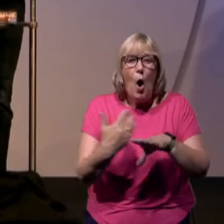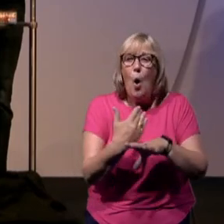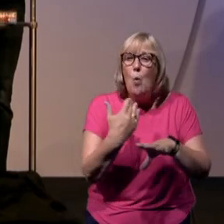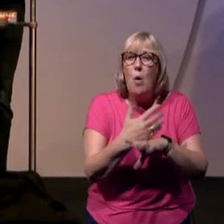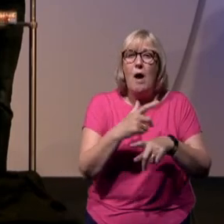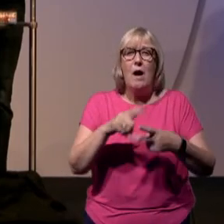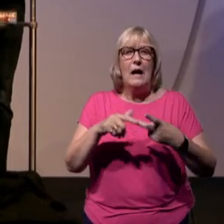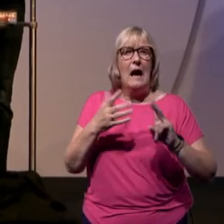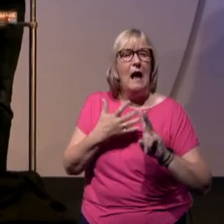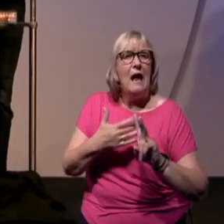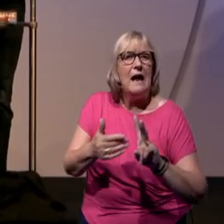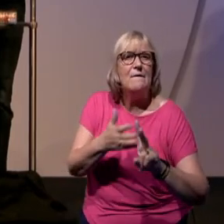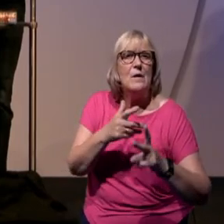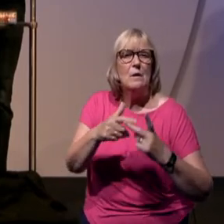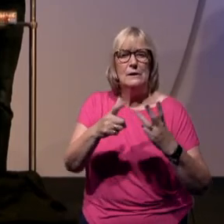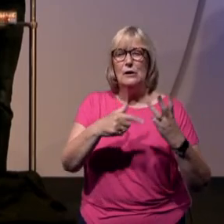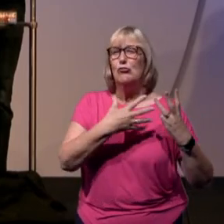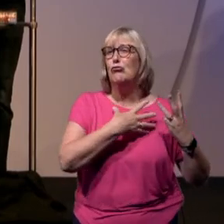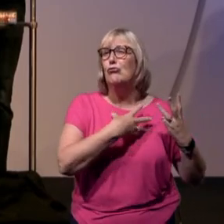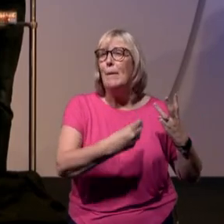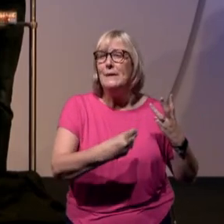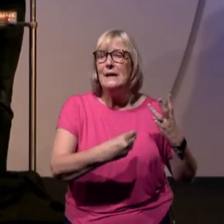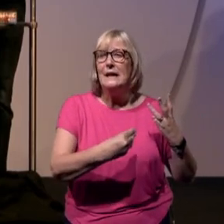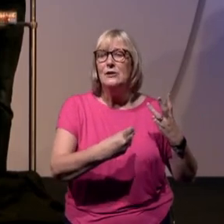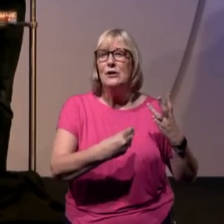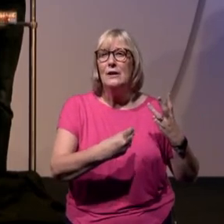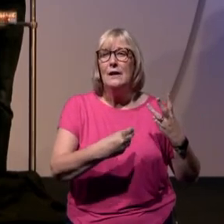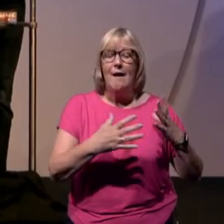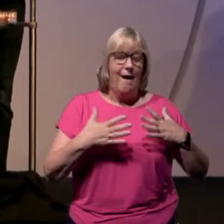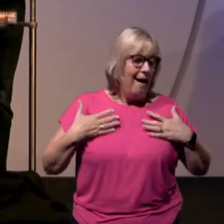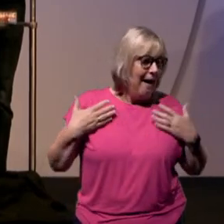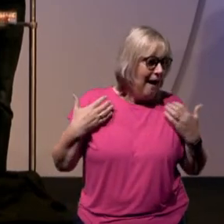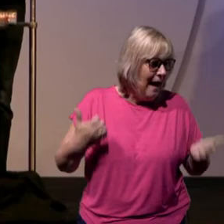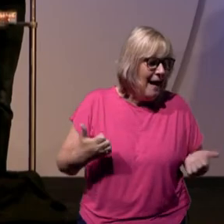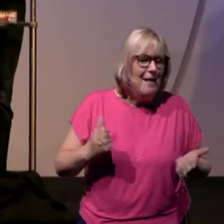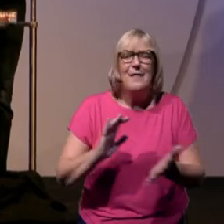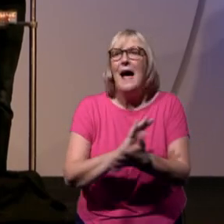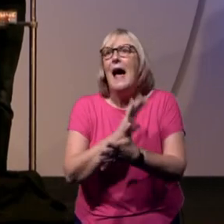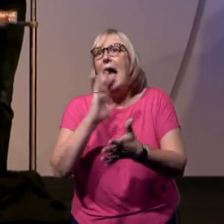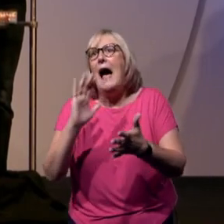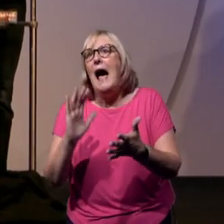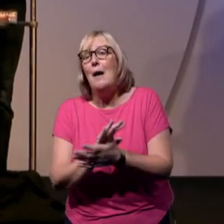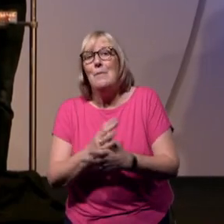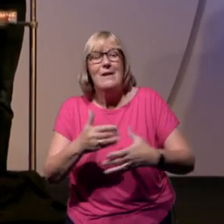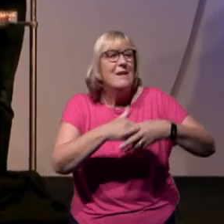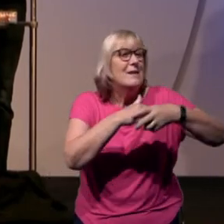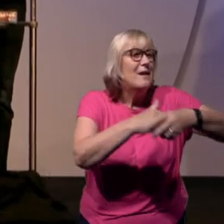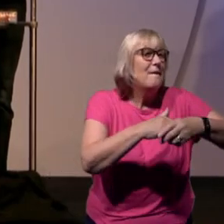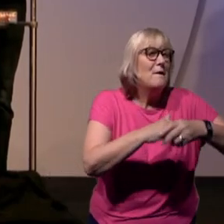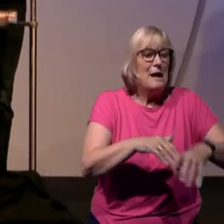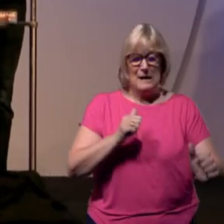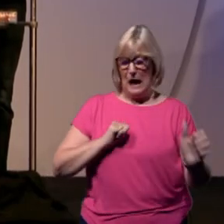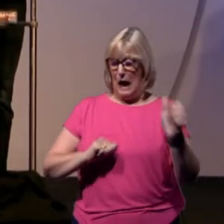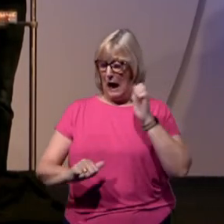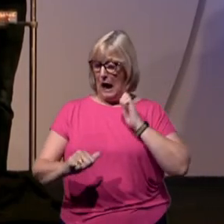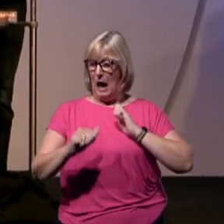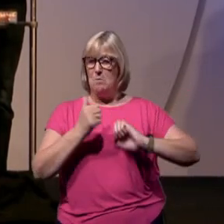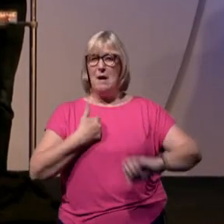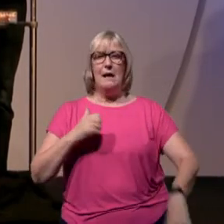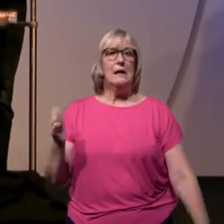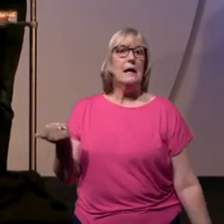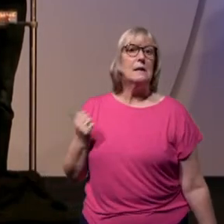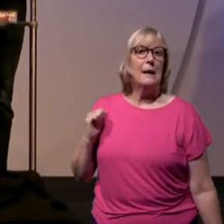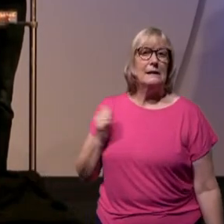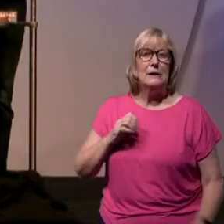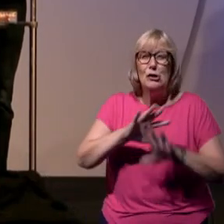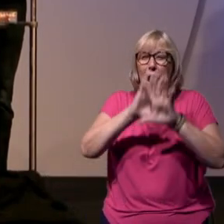our influence, our reputation, our health, our happiness, our friends, our pride, and our